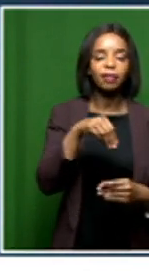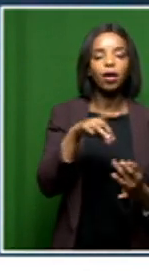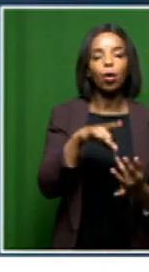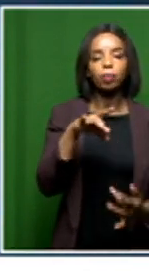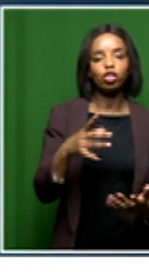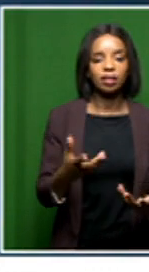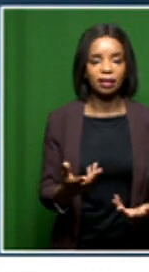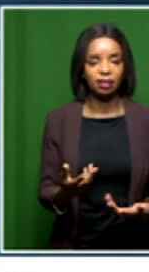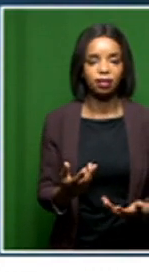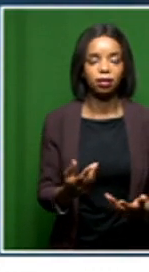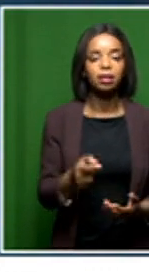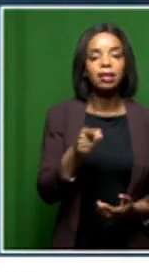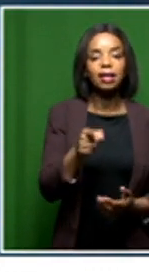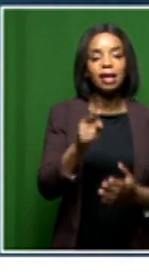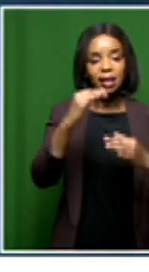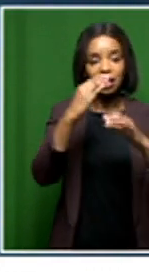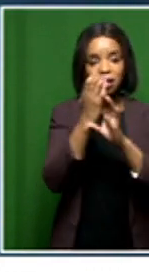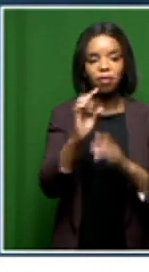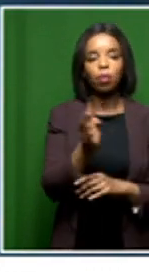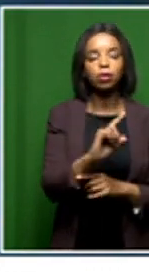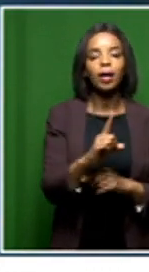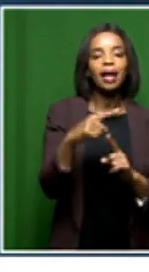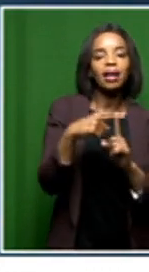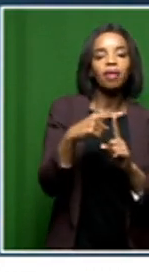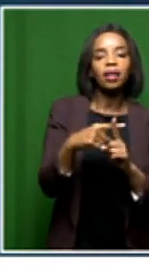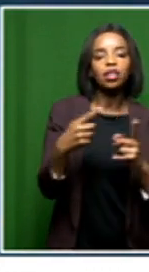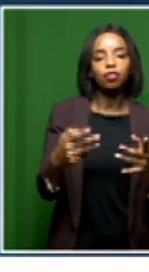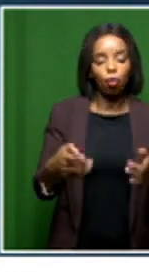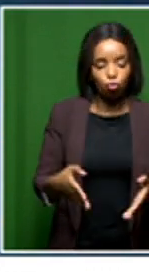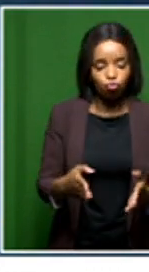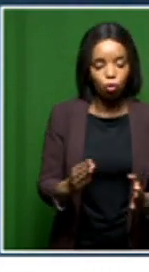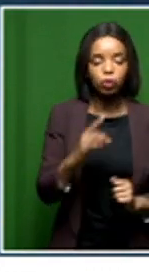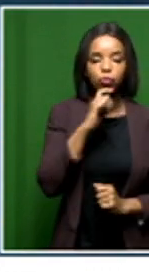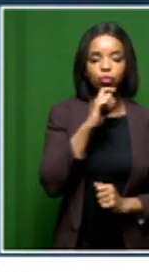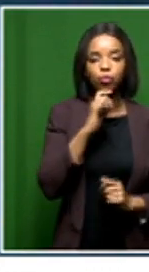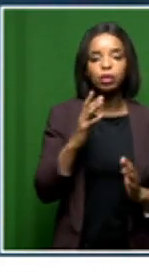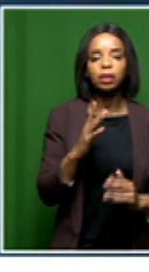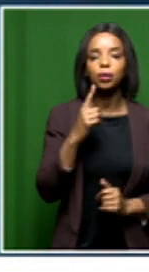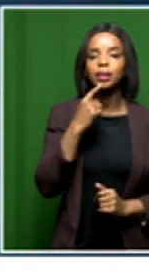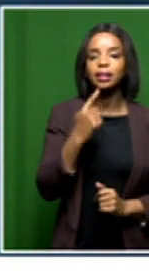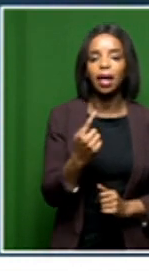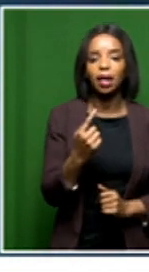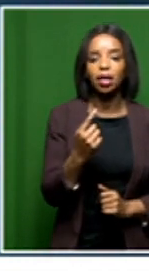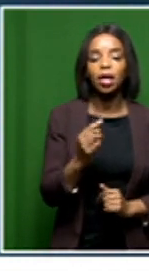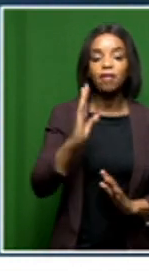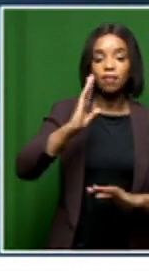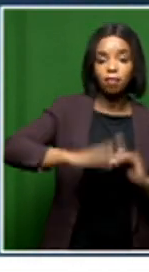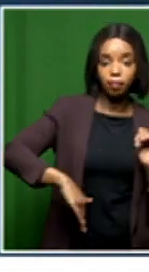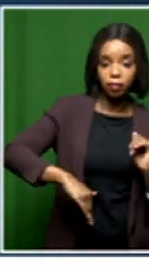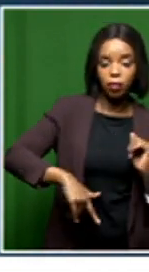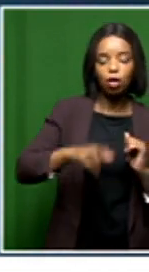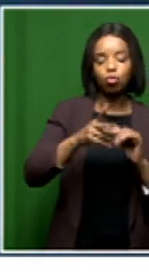to the advantage to the road user that says, if you resolve your infringement within the first 32